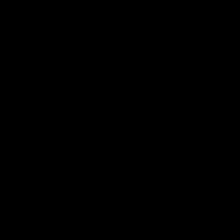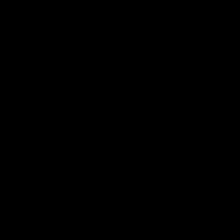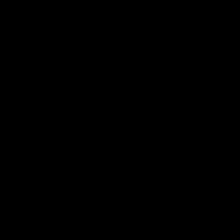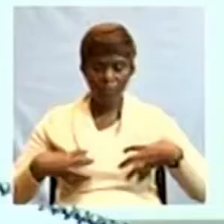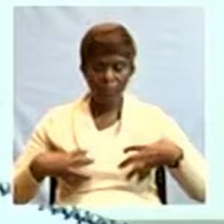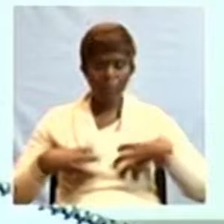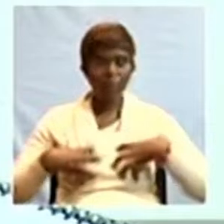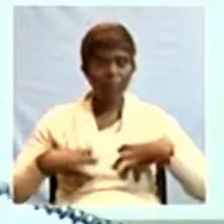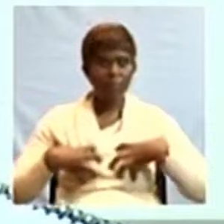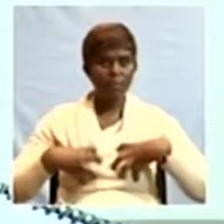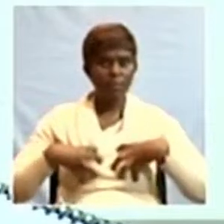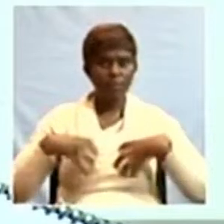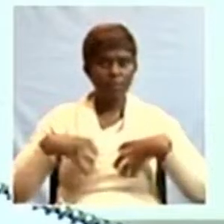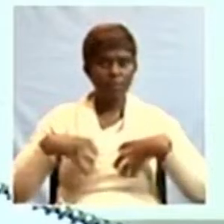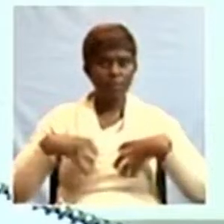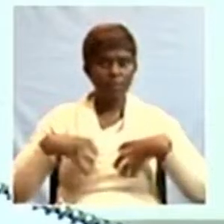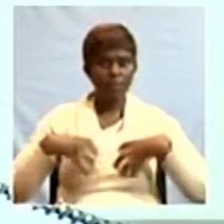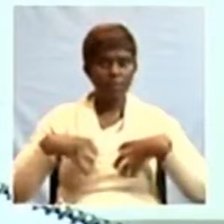livestock people can.